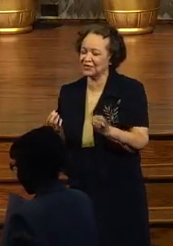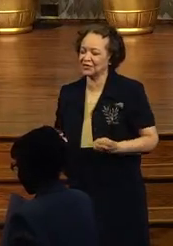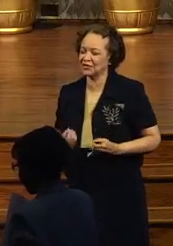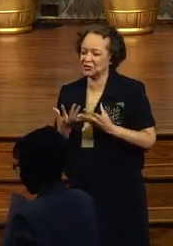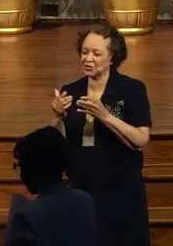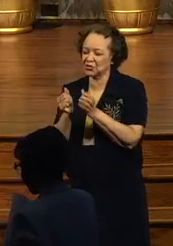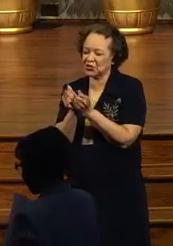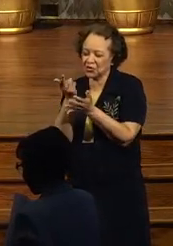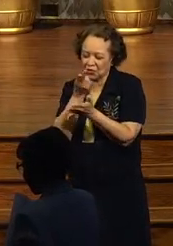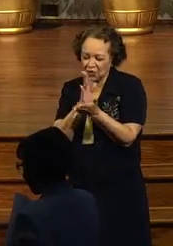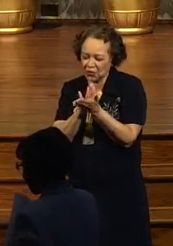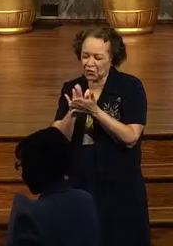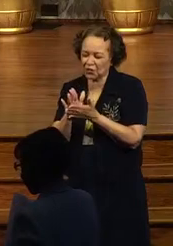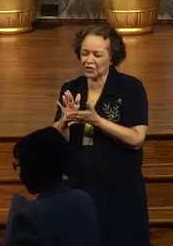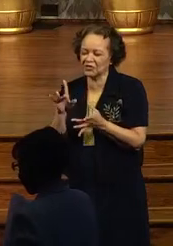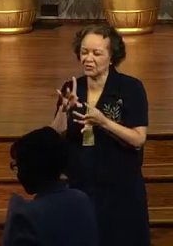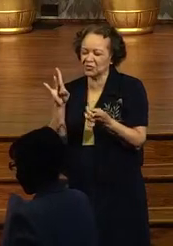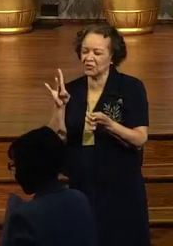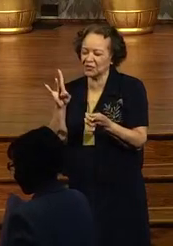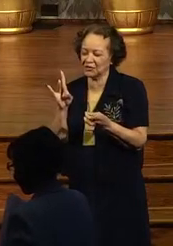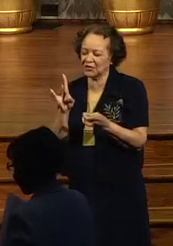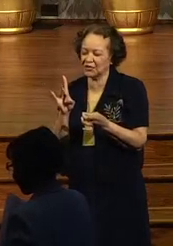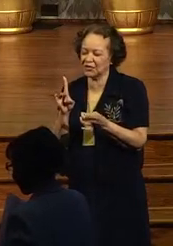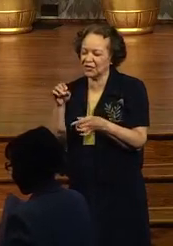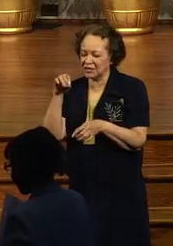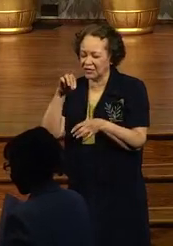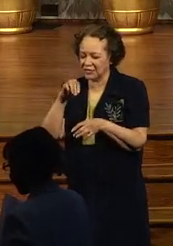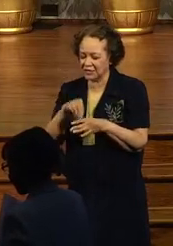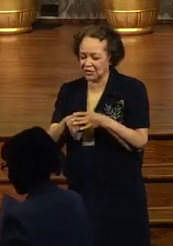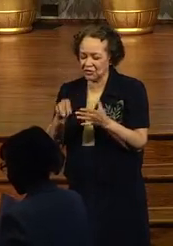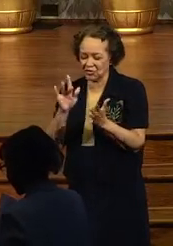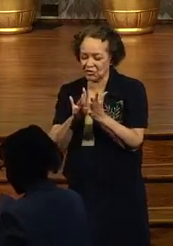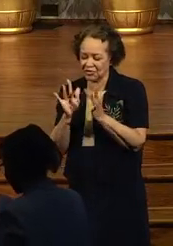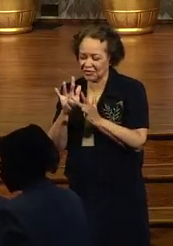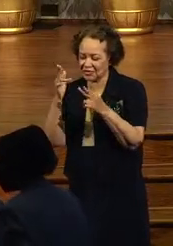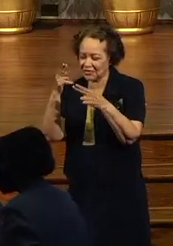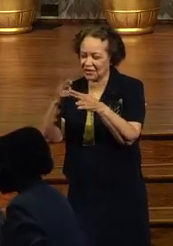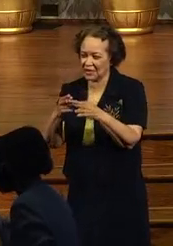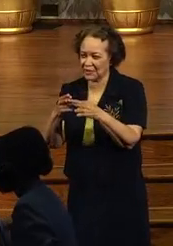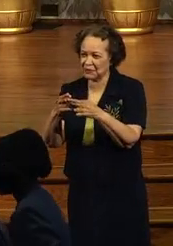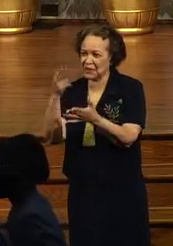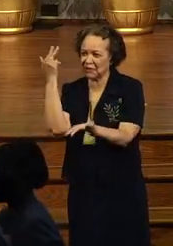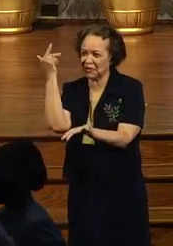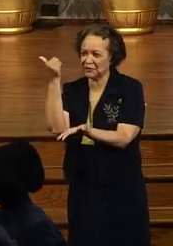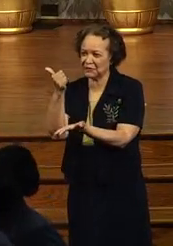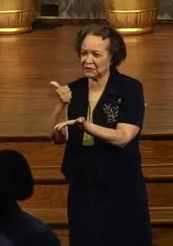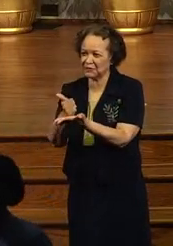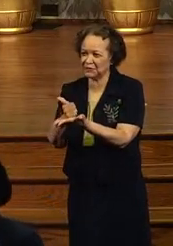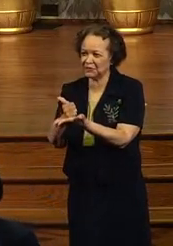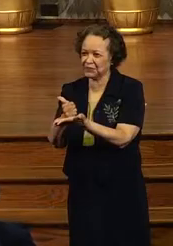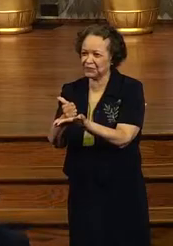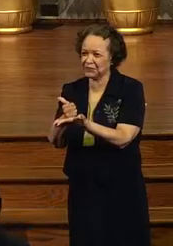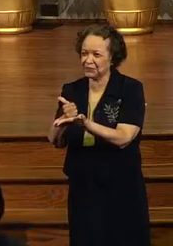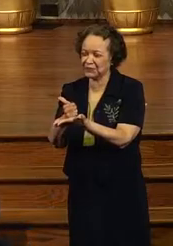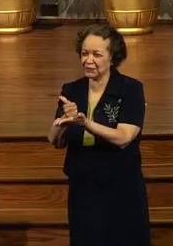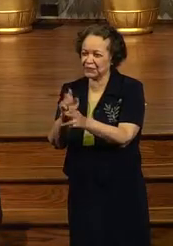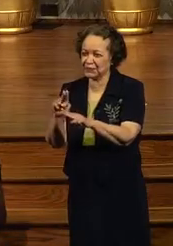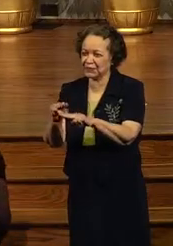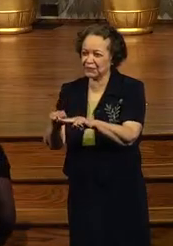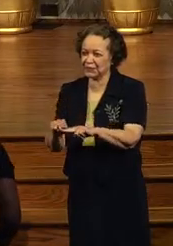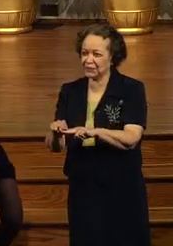it rest, rule, abide within each and every one of us. In Jesus' name, let us all say, amen. You may be seated.